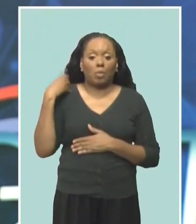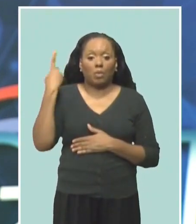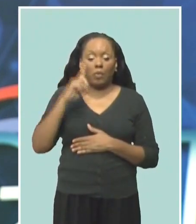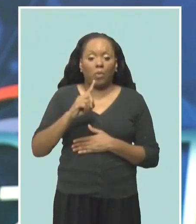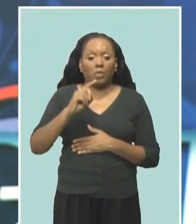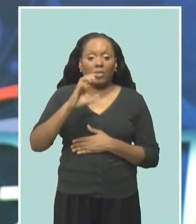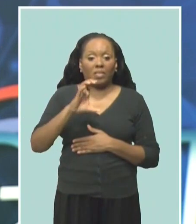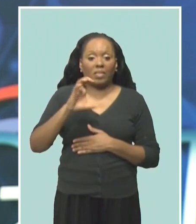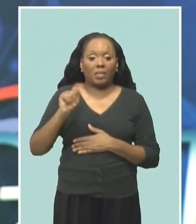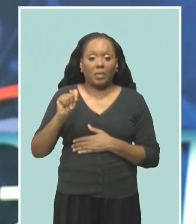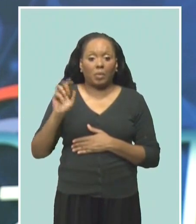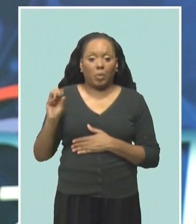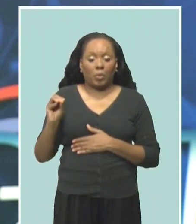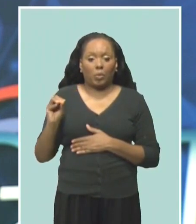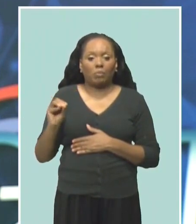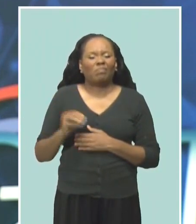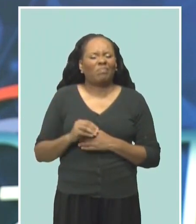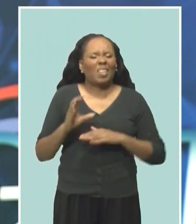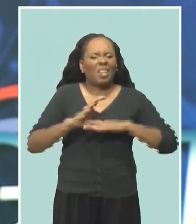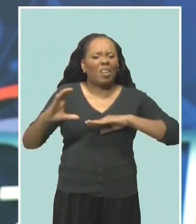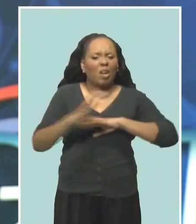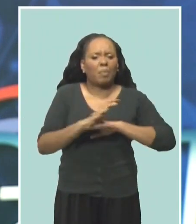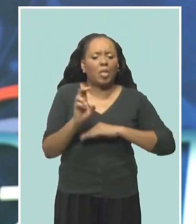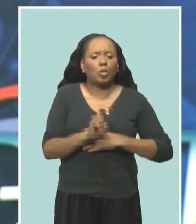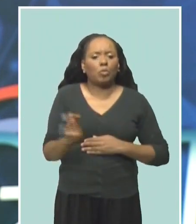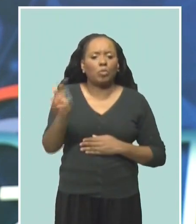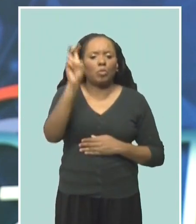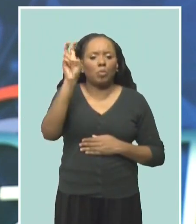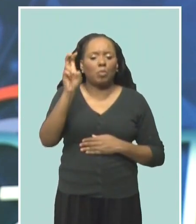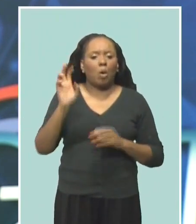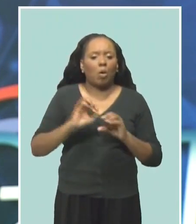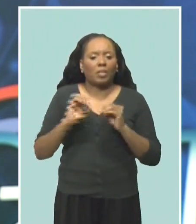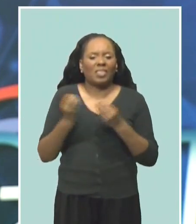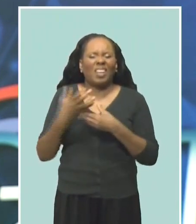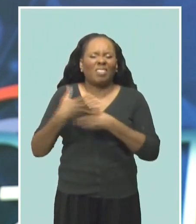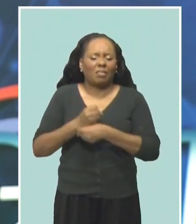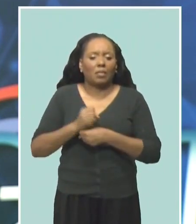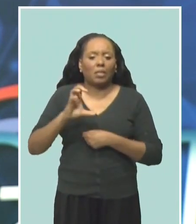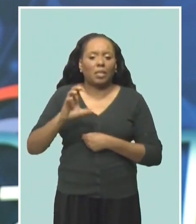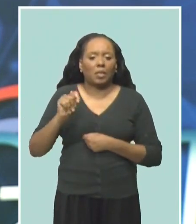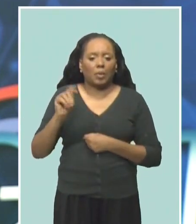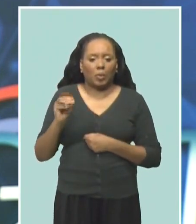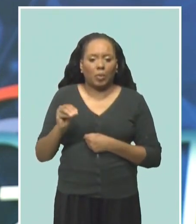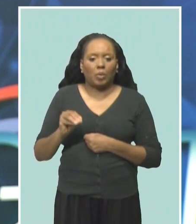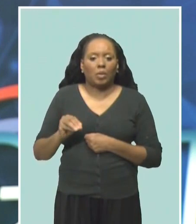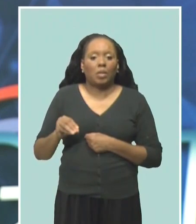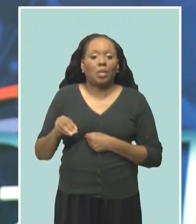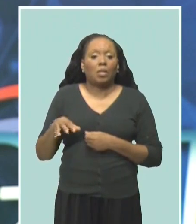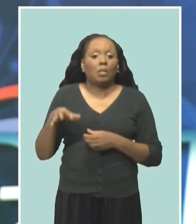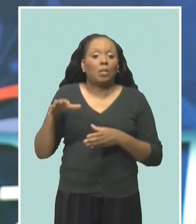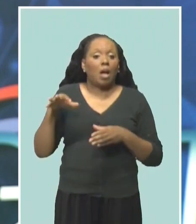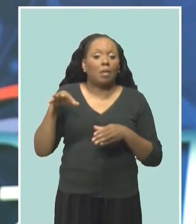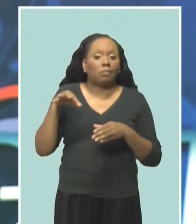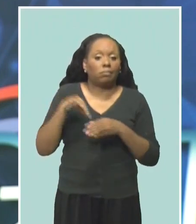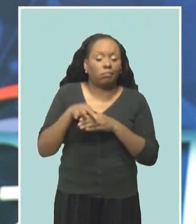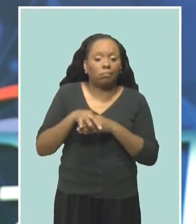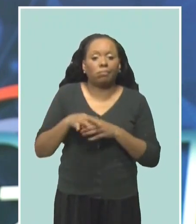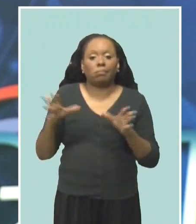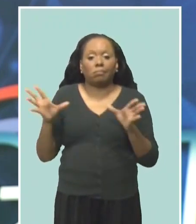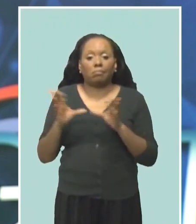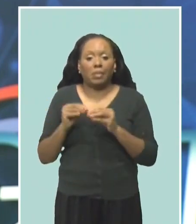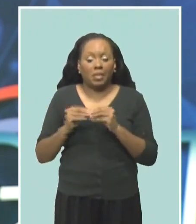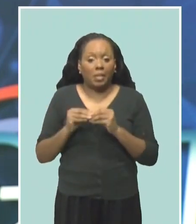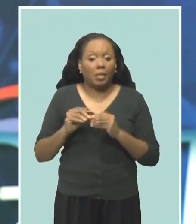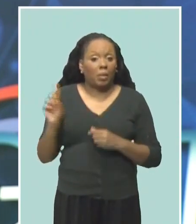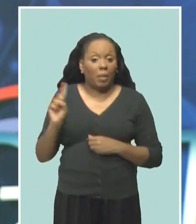Tourism Organization. The election took place during the CTO's annual general meeting in the Cayman Islands. As chairman,